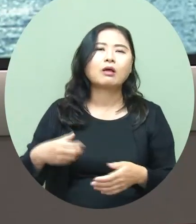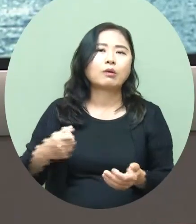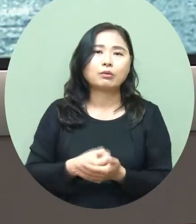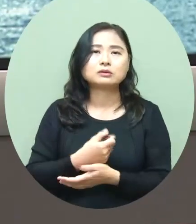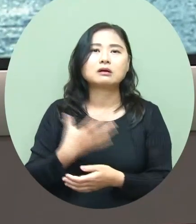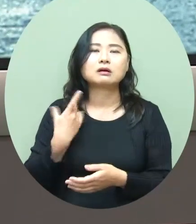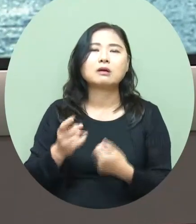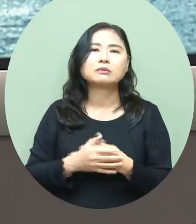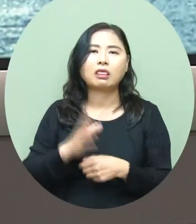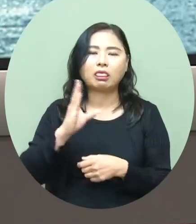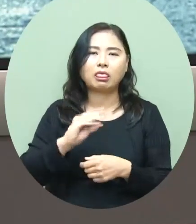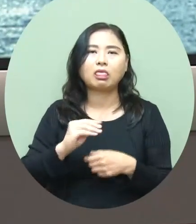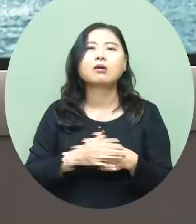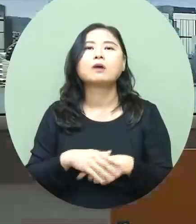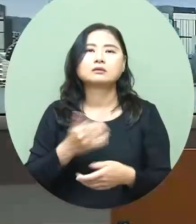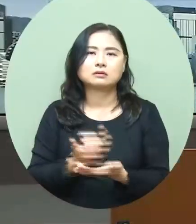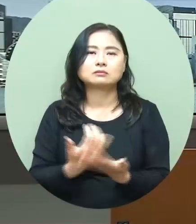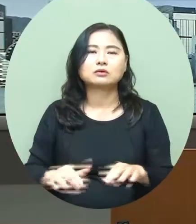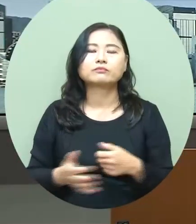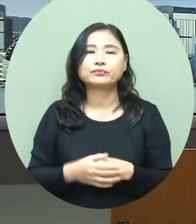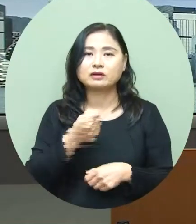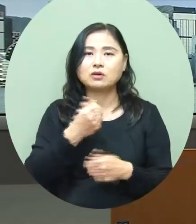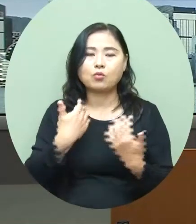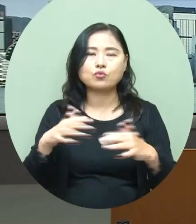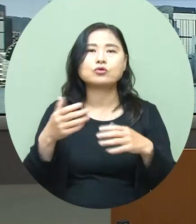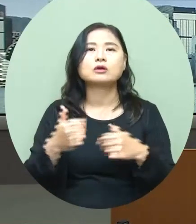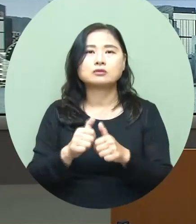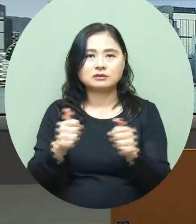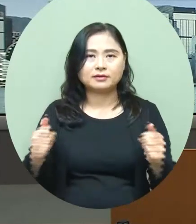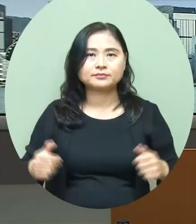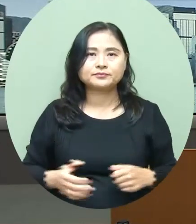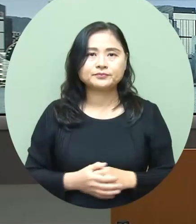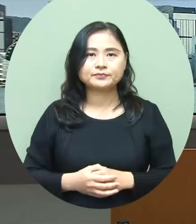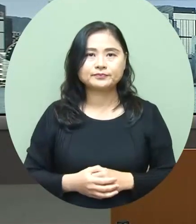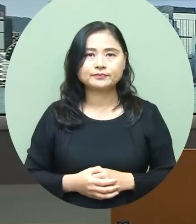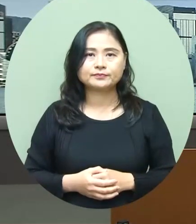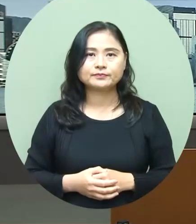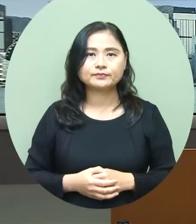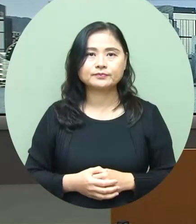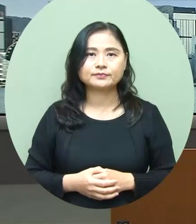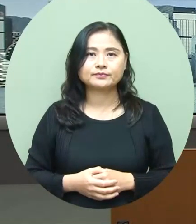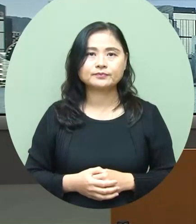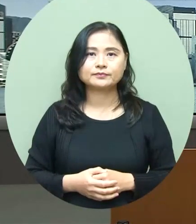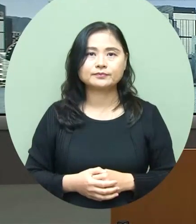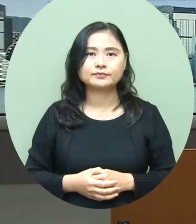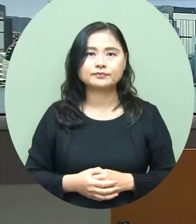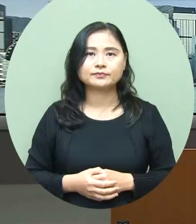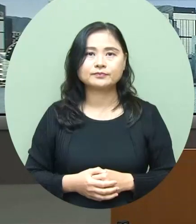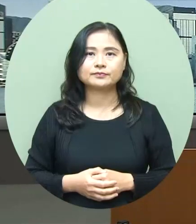unfortunately, the patient passed away yesterday. Thank you. That's the end of the press briefing. Thank you.